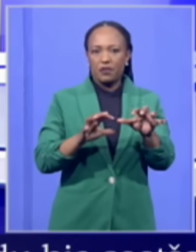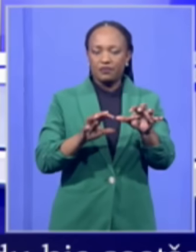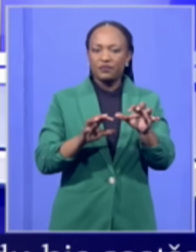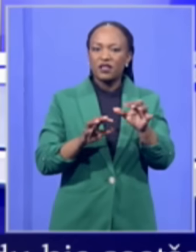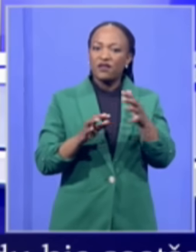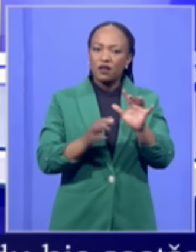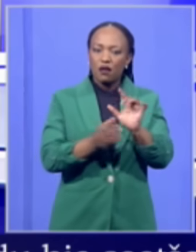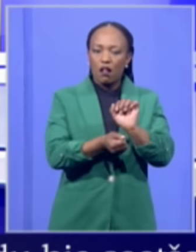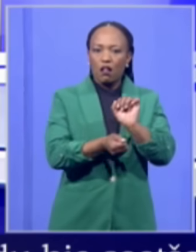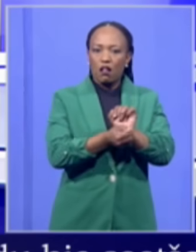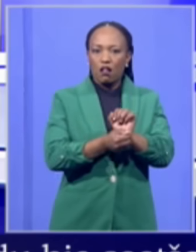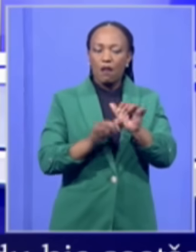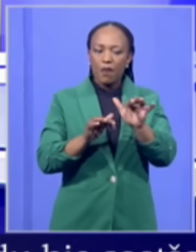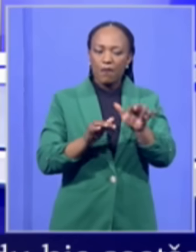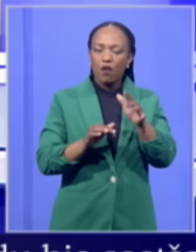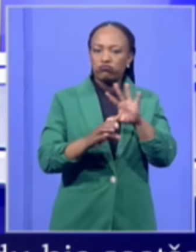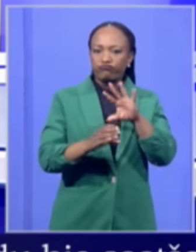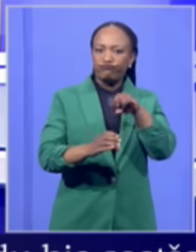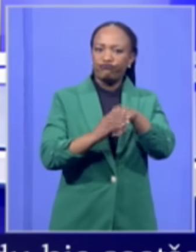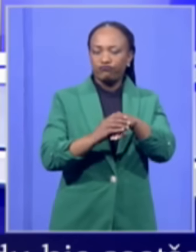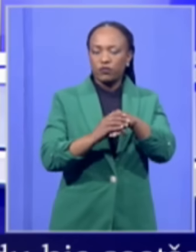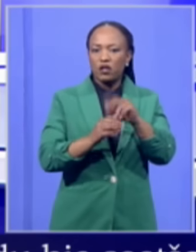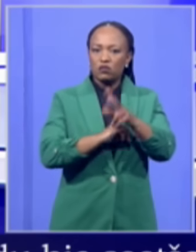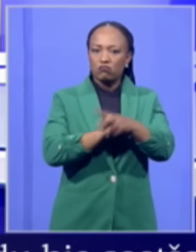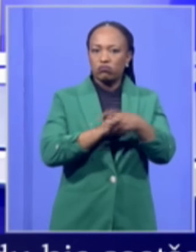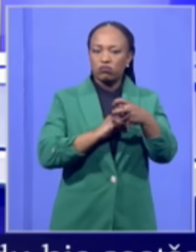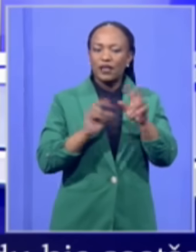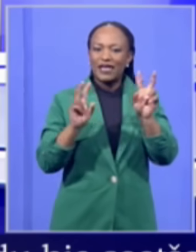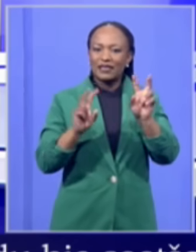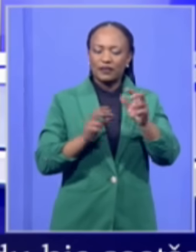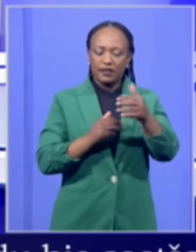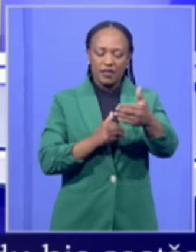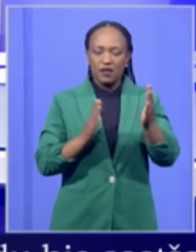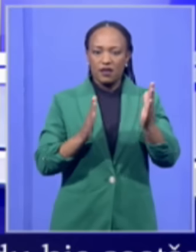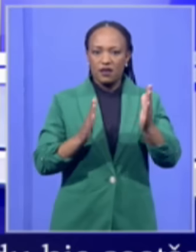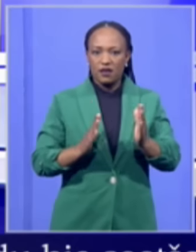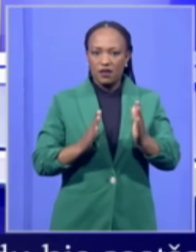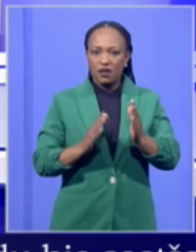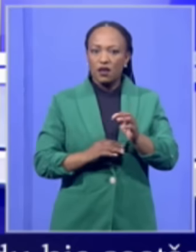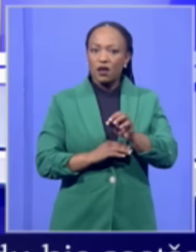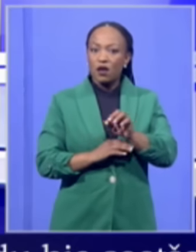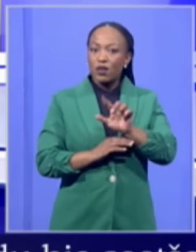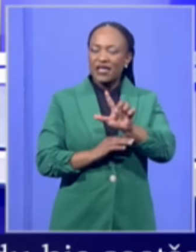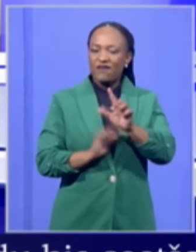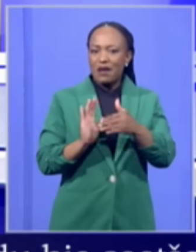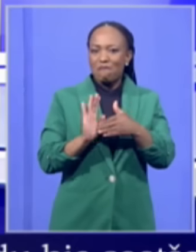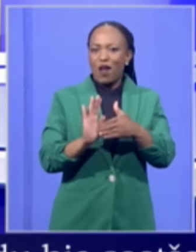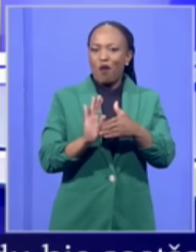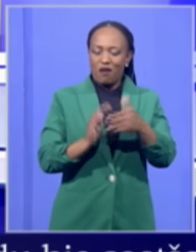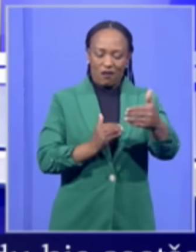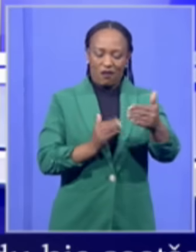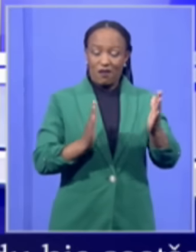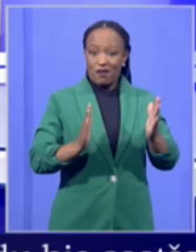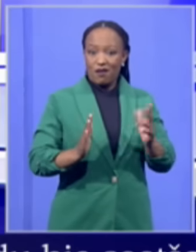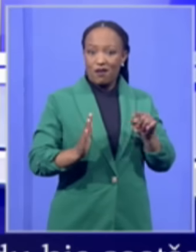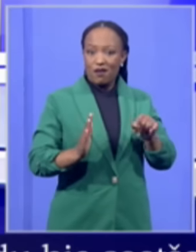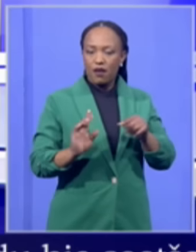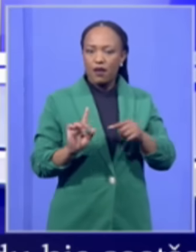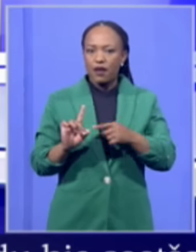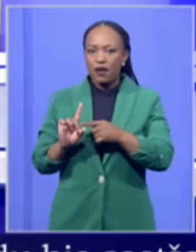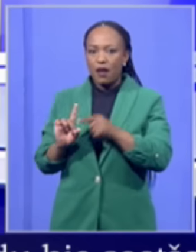go melato ya bohodi bja di-transformer tša mohlagase tša go balelwa go boleng bja diranta tše dimilione tše šupa. Mogononola yo go